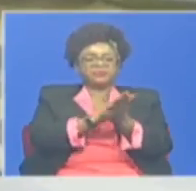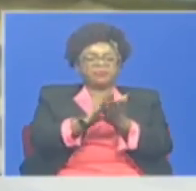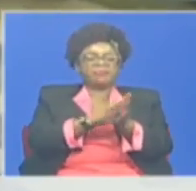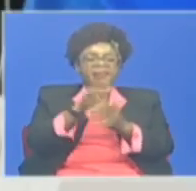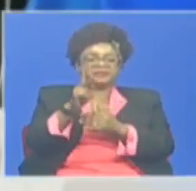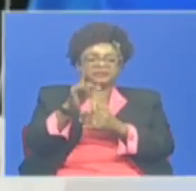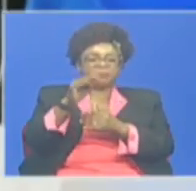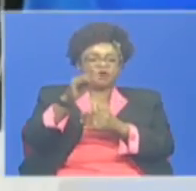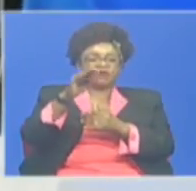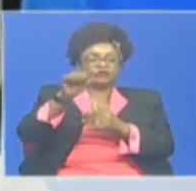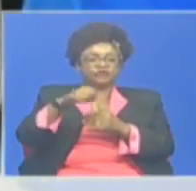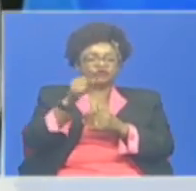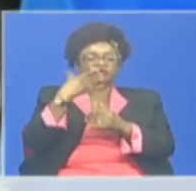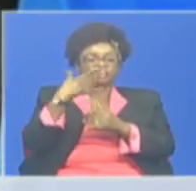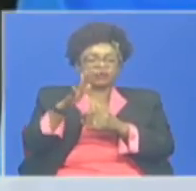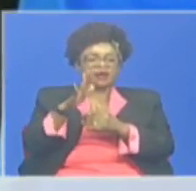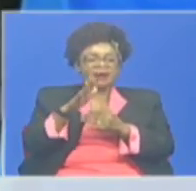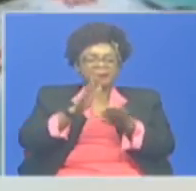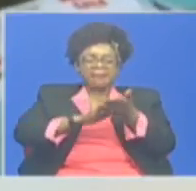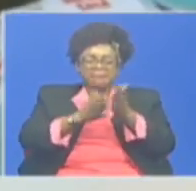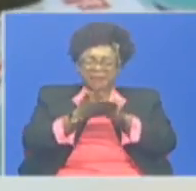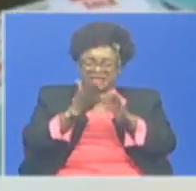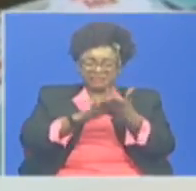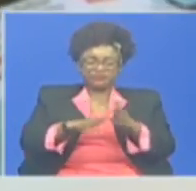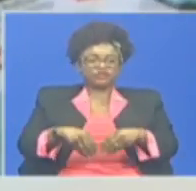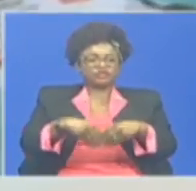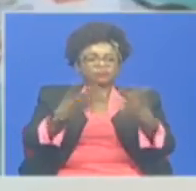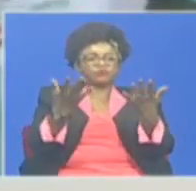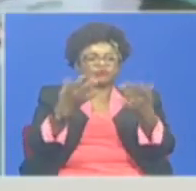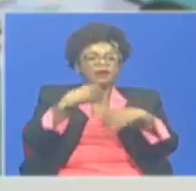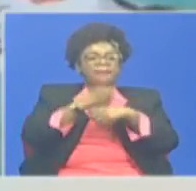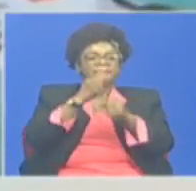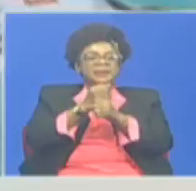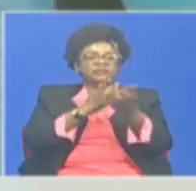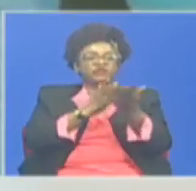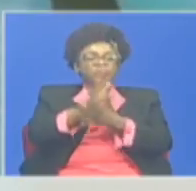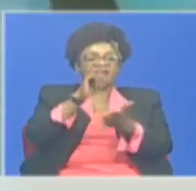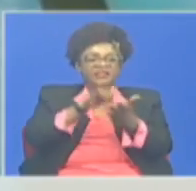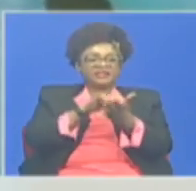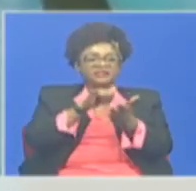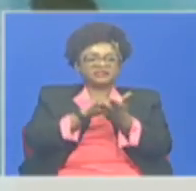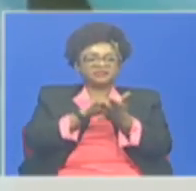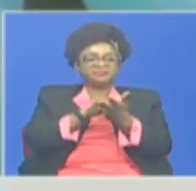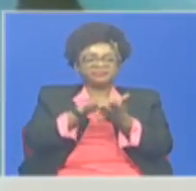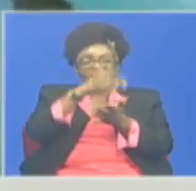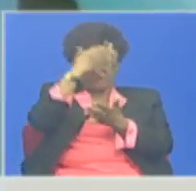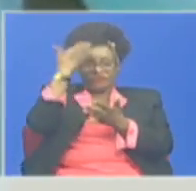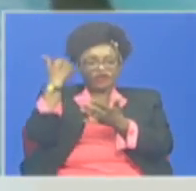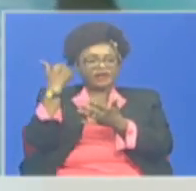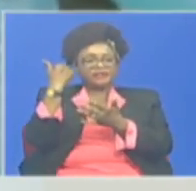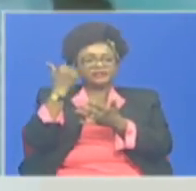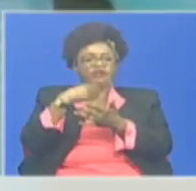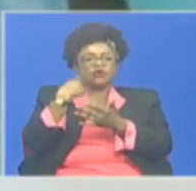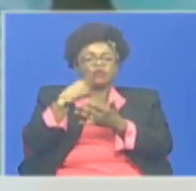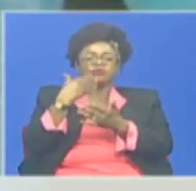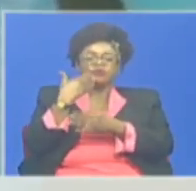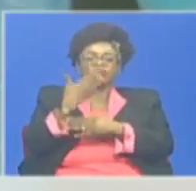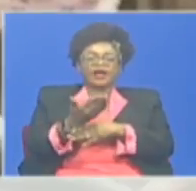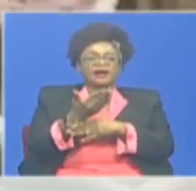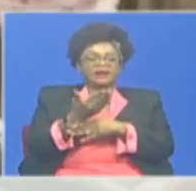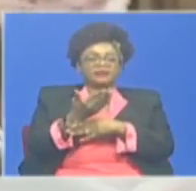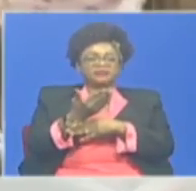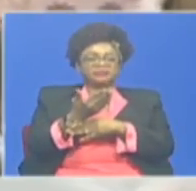Sugar Company, packaged for distribution, ensuring that the recipients do not forget who to thank for the